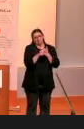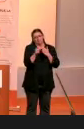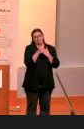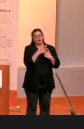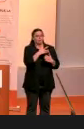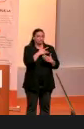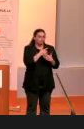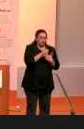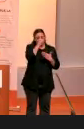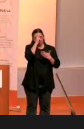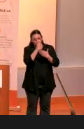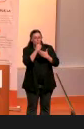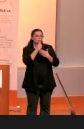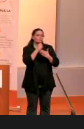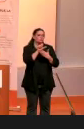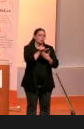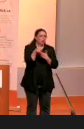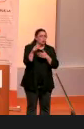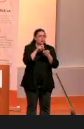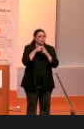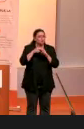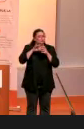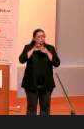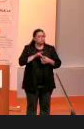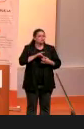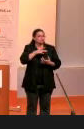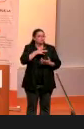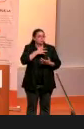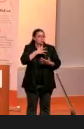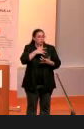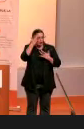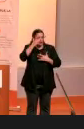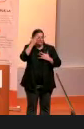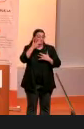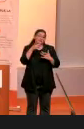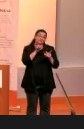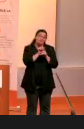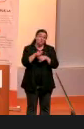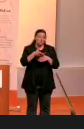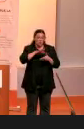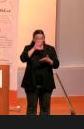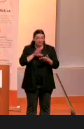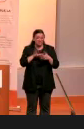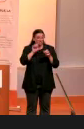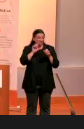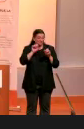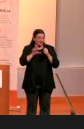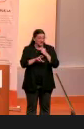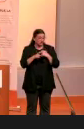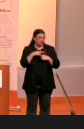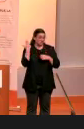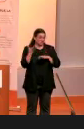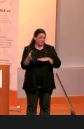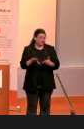attacks, strokes, and or risk of dying from cardiovascular disease. So again, I think it's really important to think